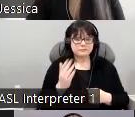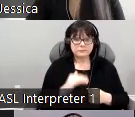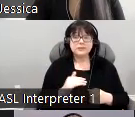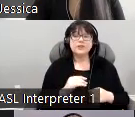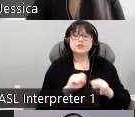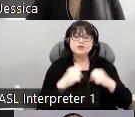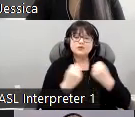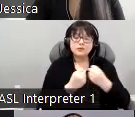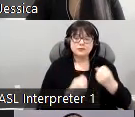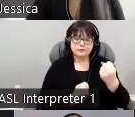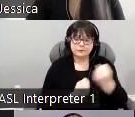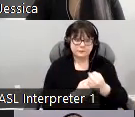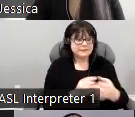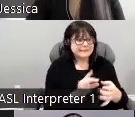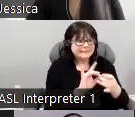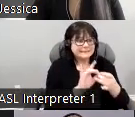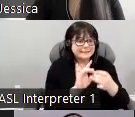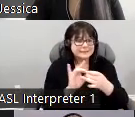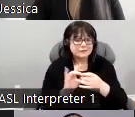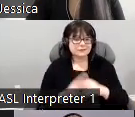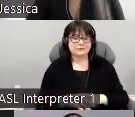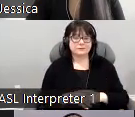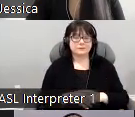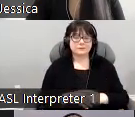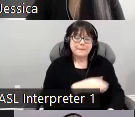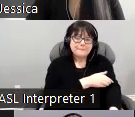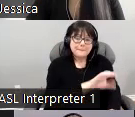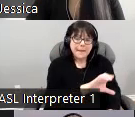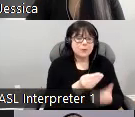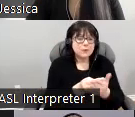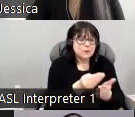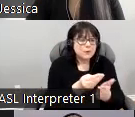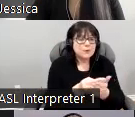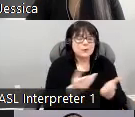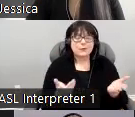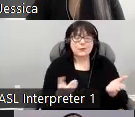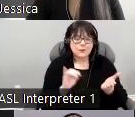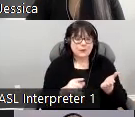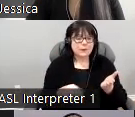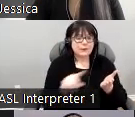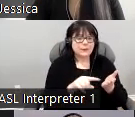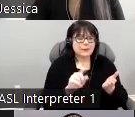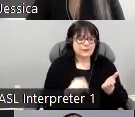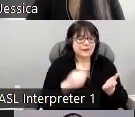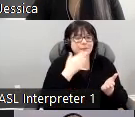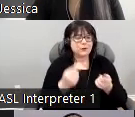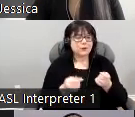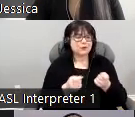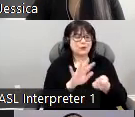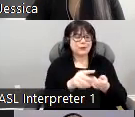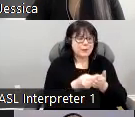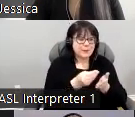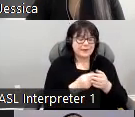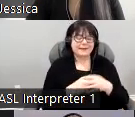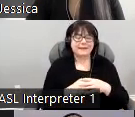connection, getting economic empowerment, better control on one's finances, access to finding and managing